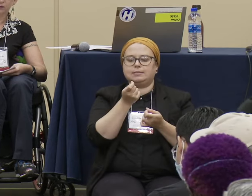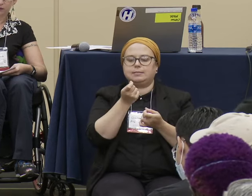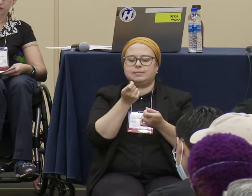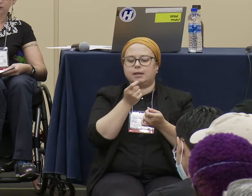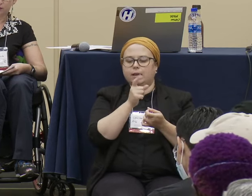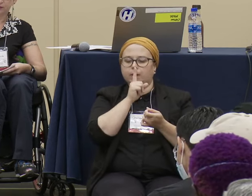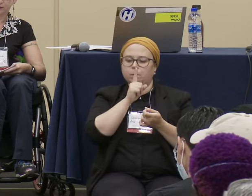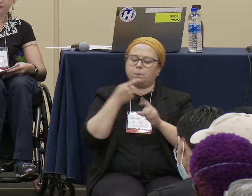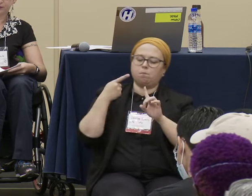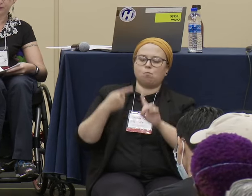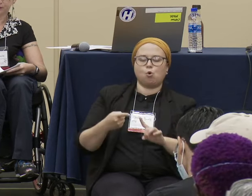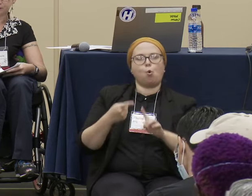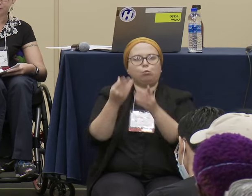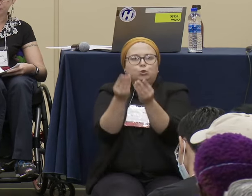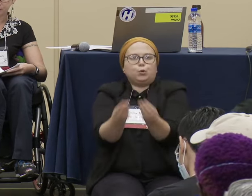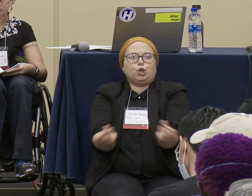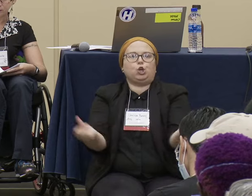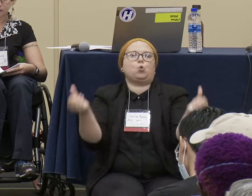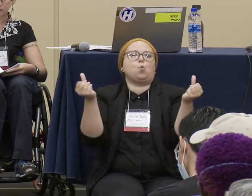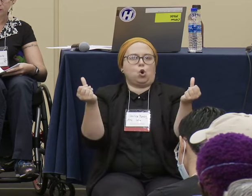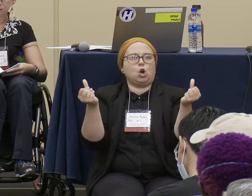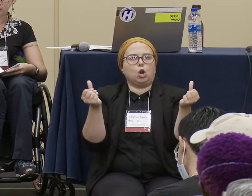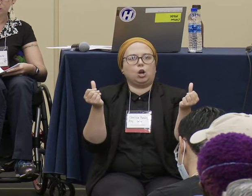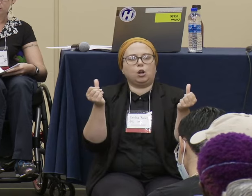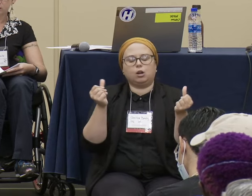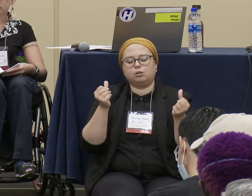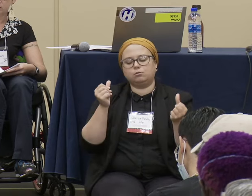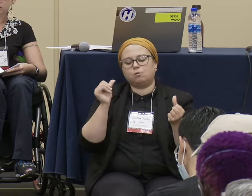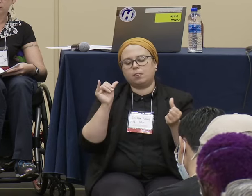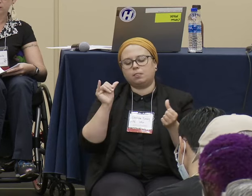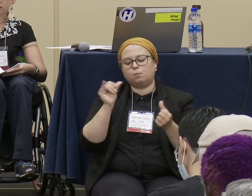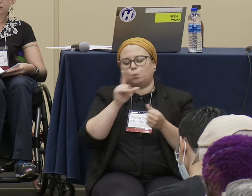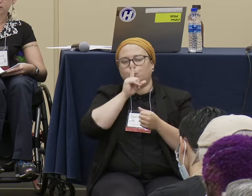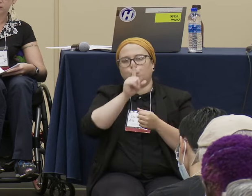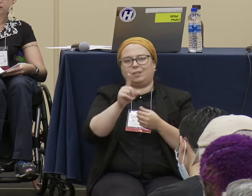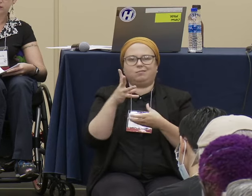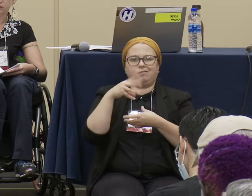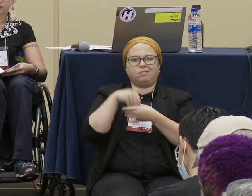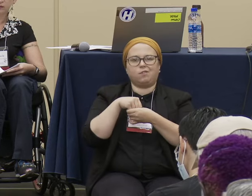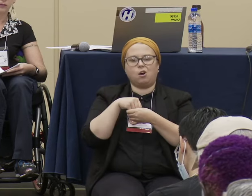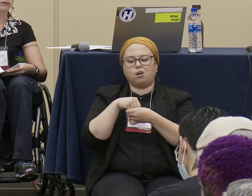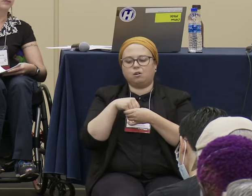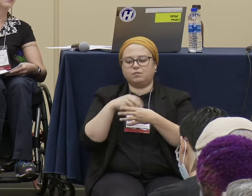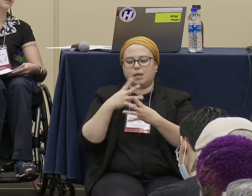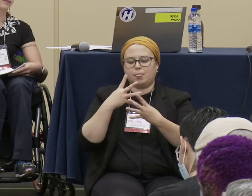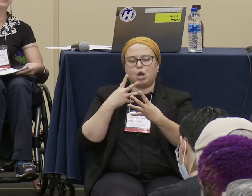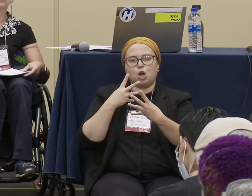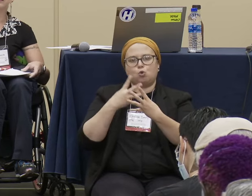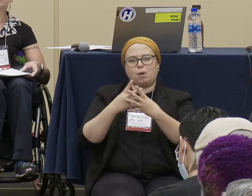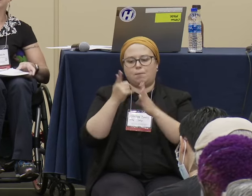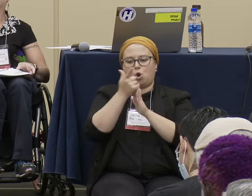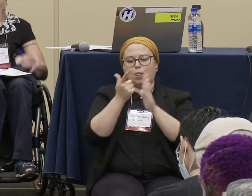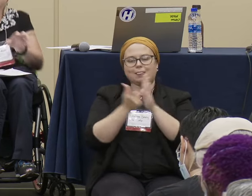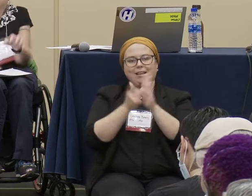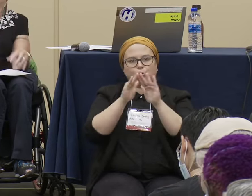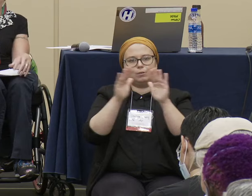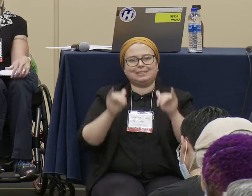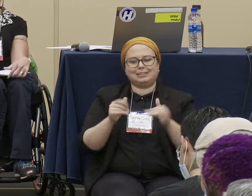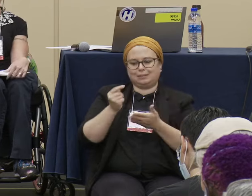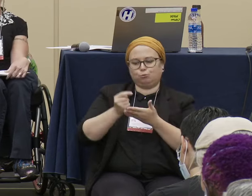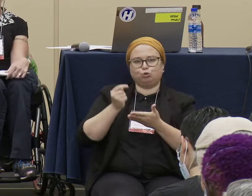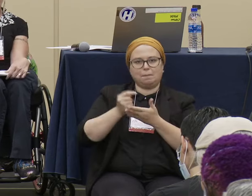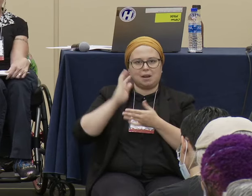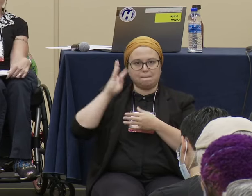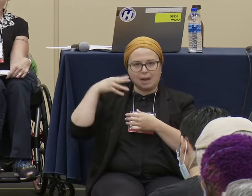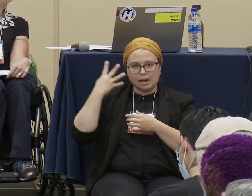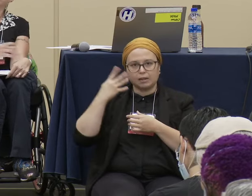to be particularly prevalent in the criminal legal system's treatment of madness. And I would love